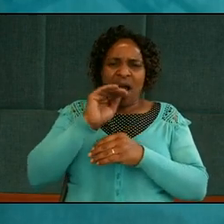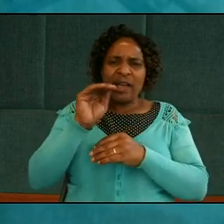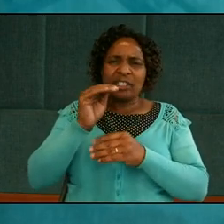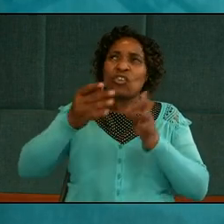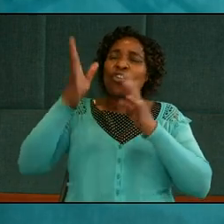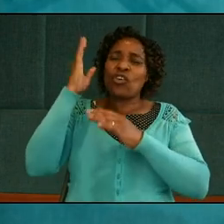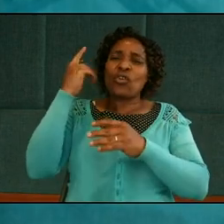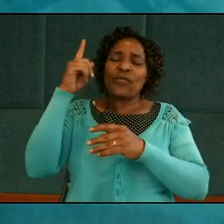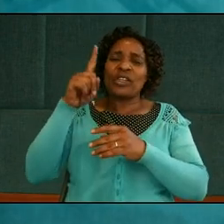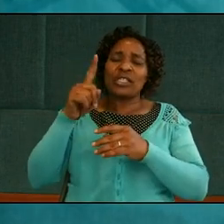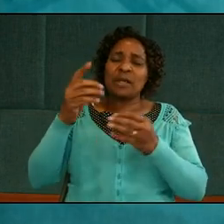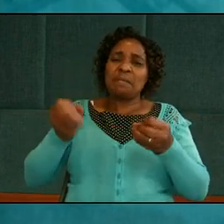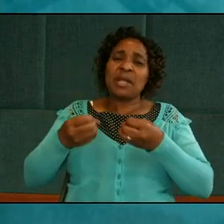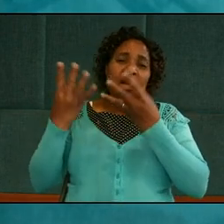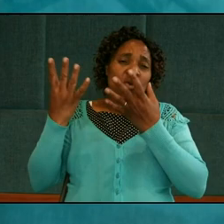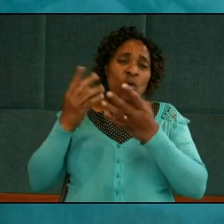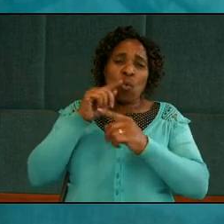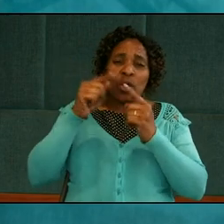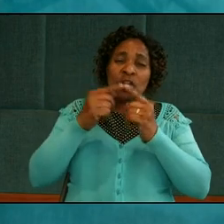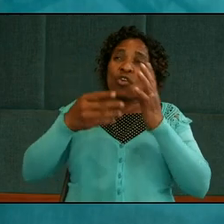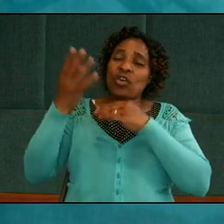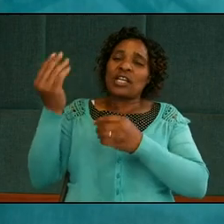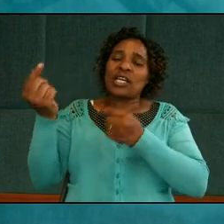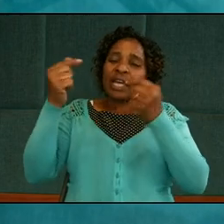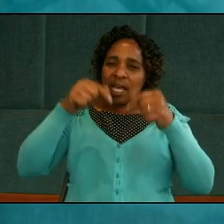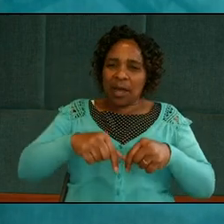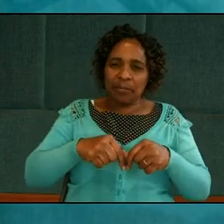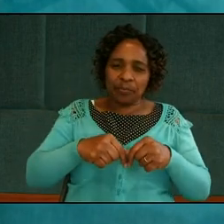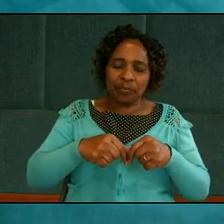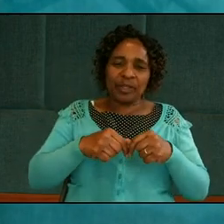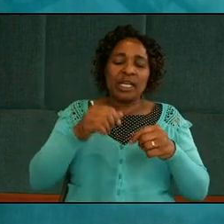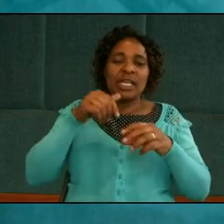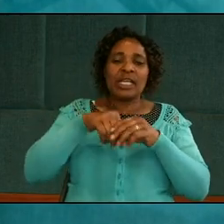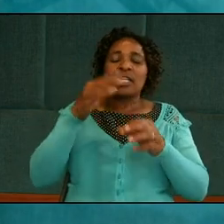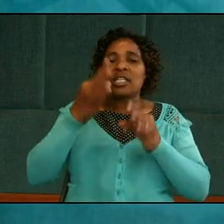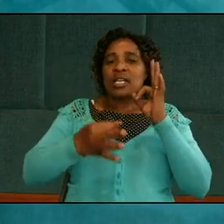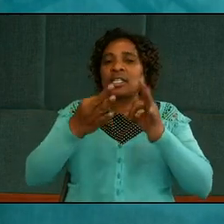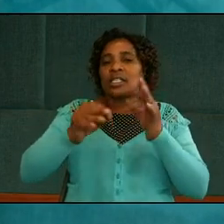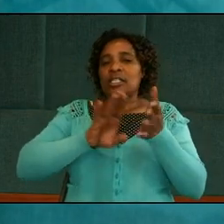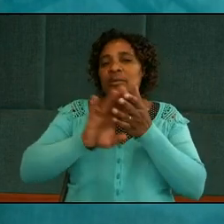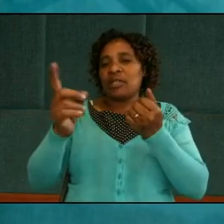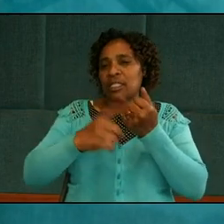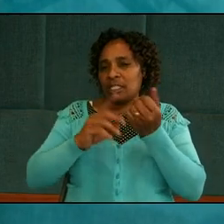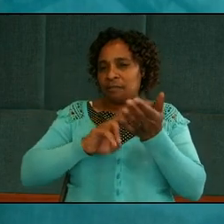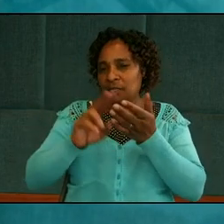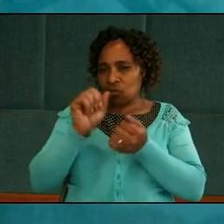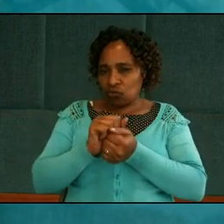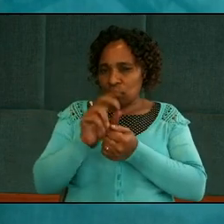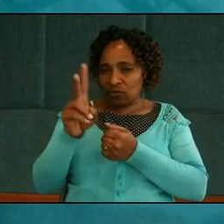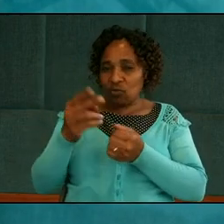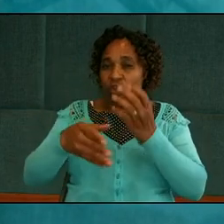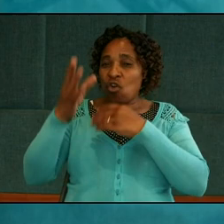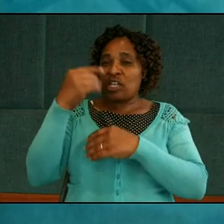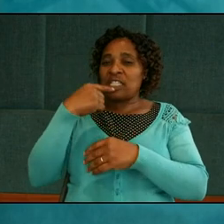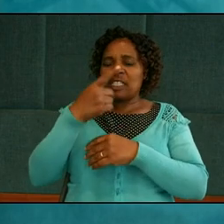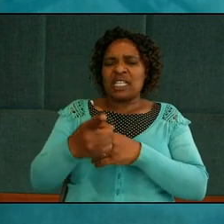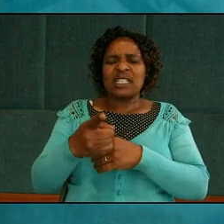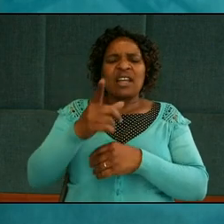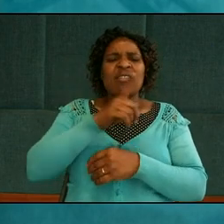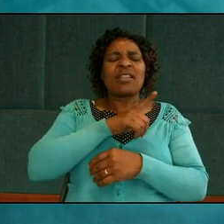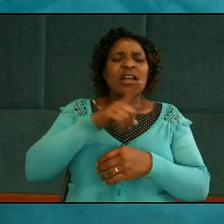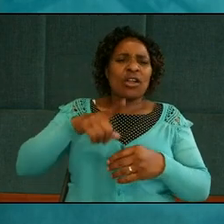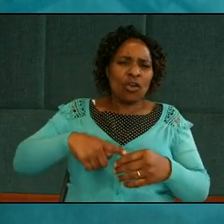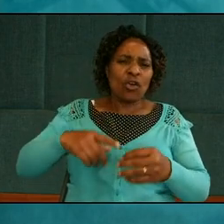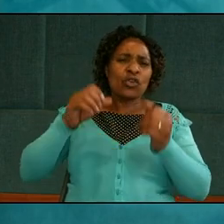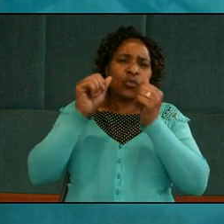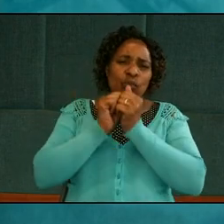miracle. When God came to Gideon in Judges chapter 6, verse 12, God said, "The Lord is